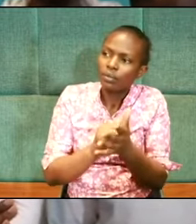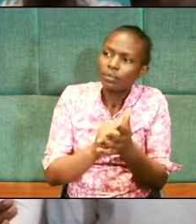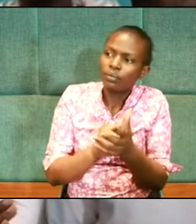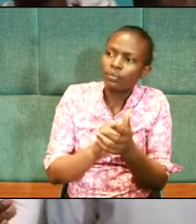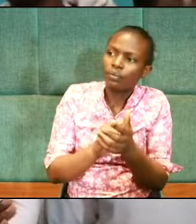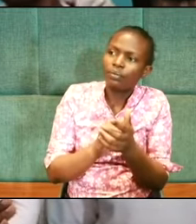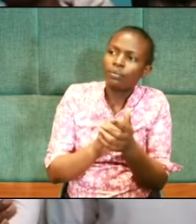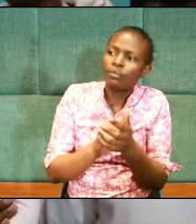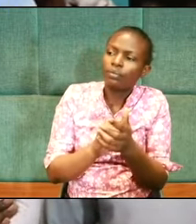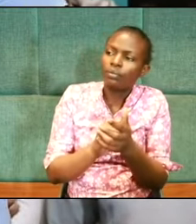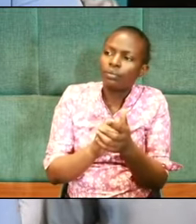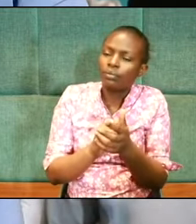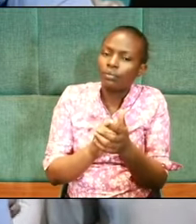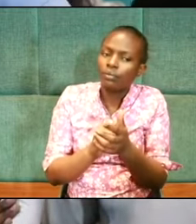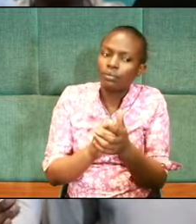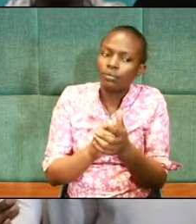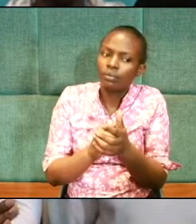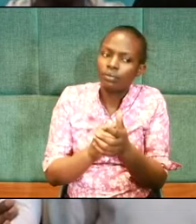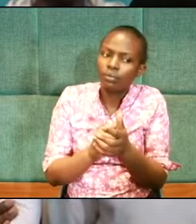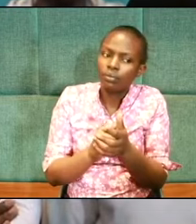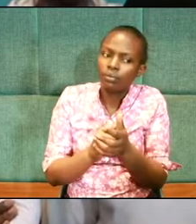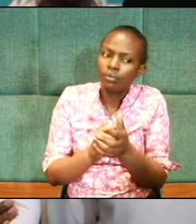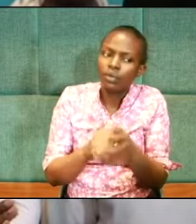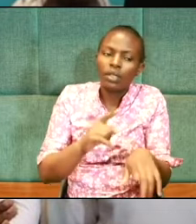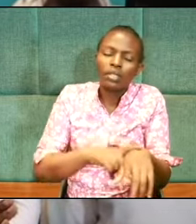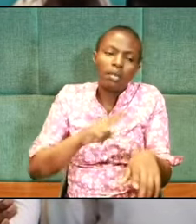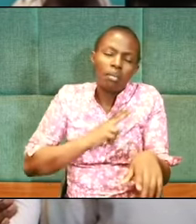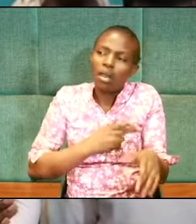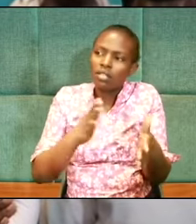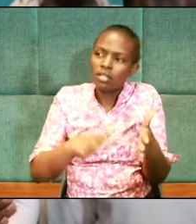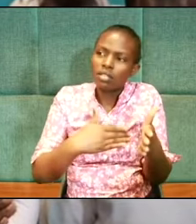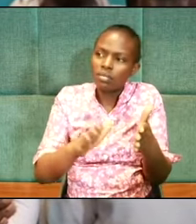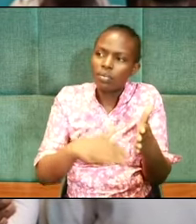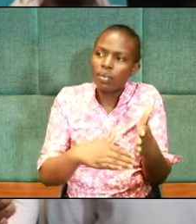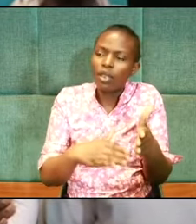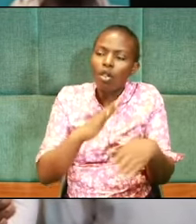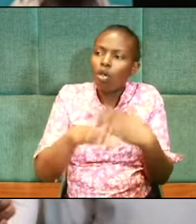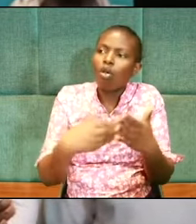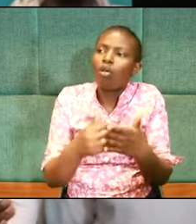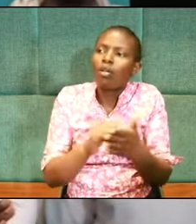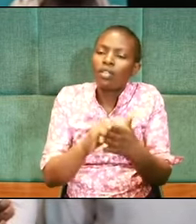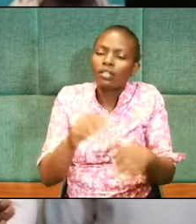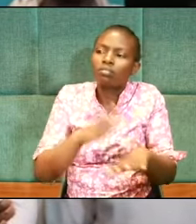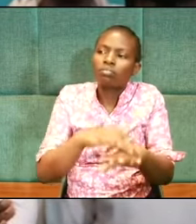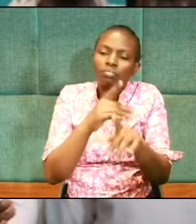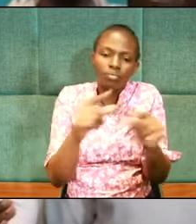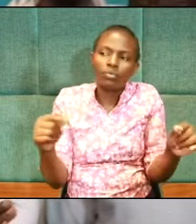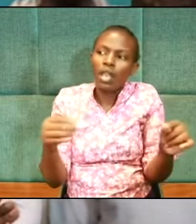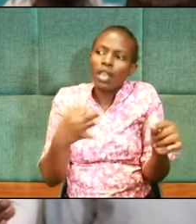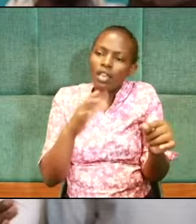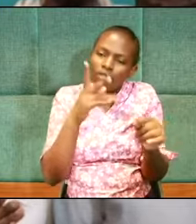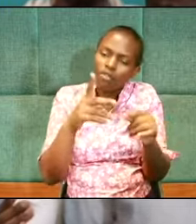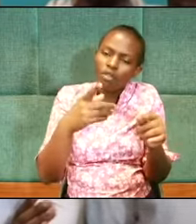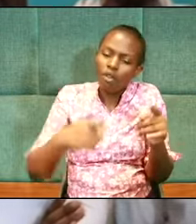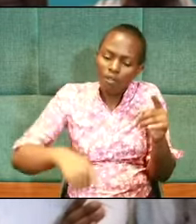answer, it is well. As we are singing it 1 minute, those of you online, if you sense the Holy Spirit